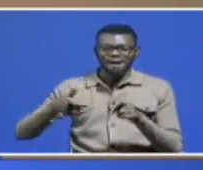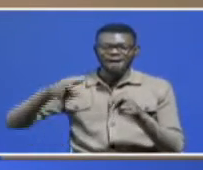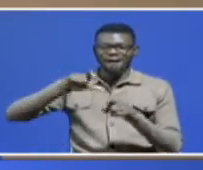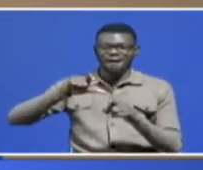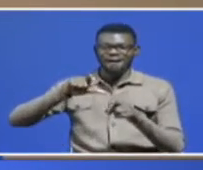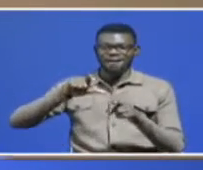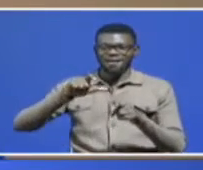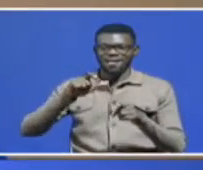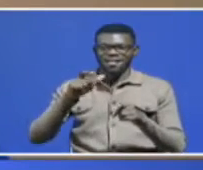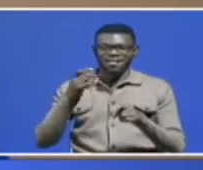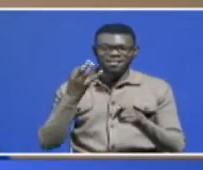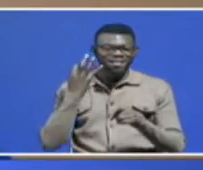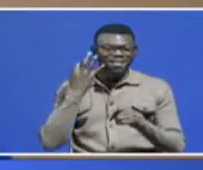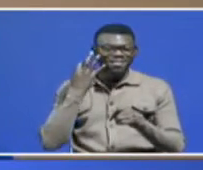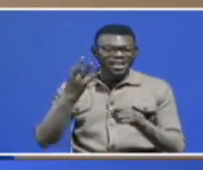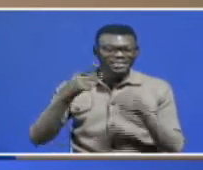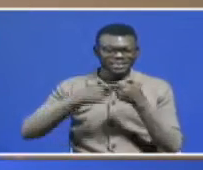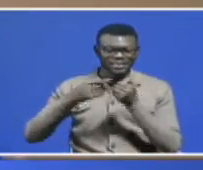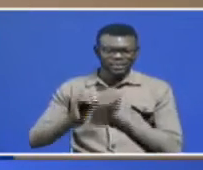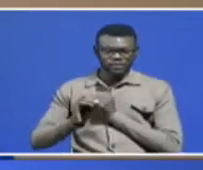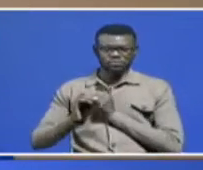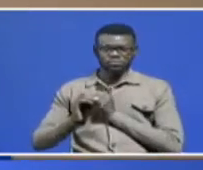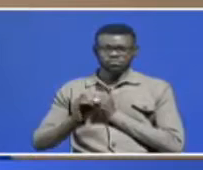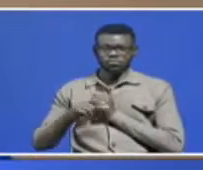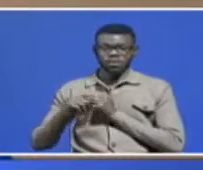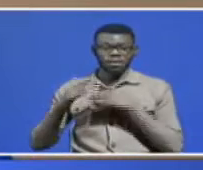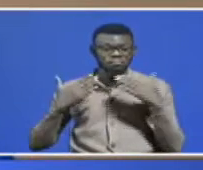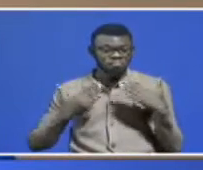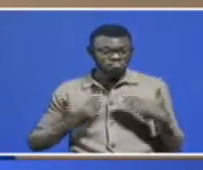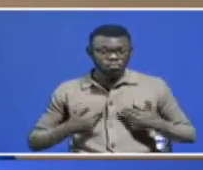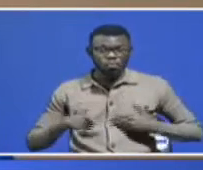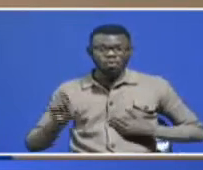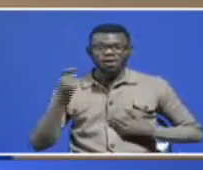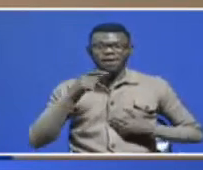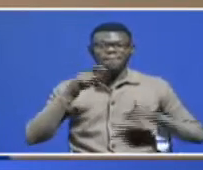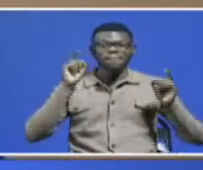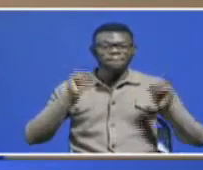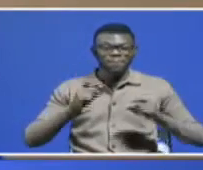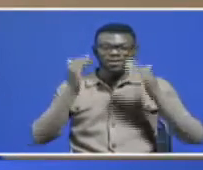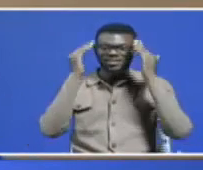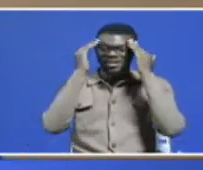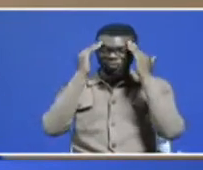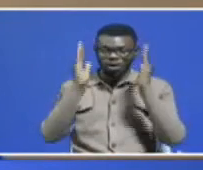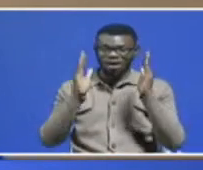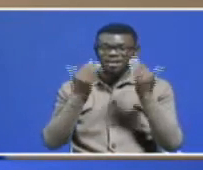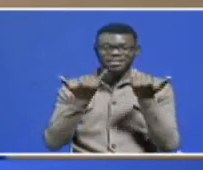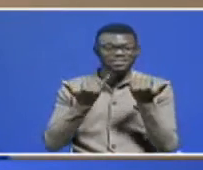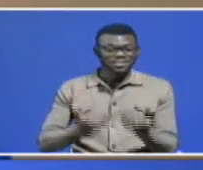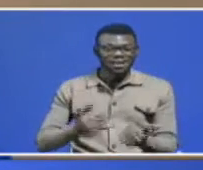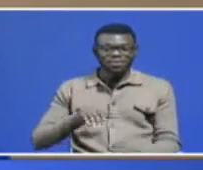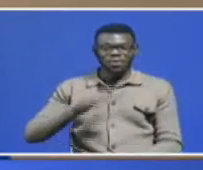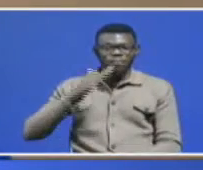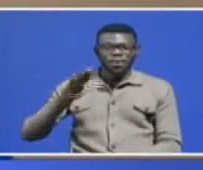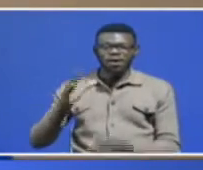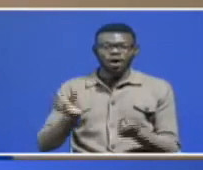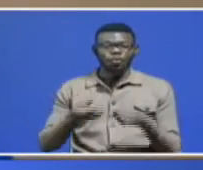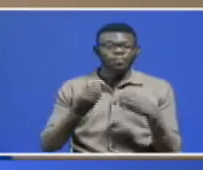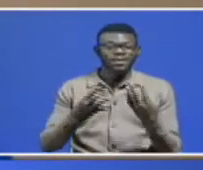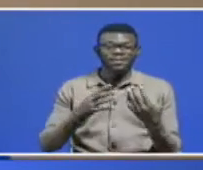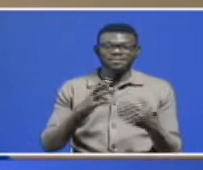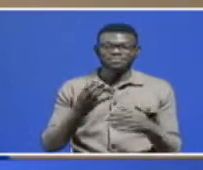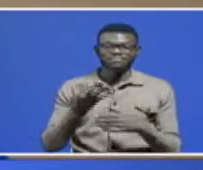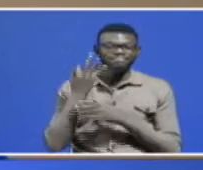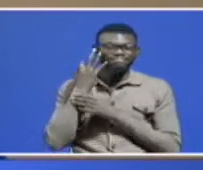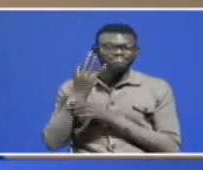have 360. And this is, and Kenyans must know that the current parliament is 349, and we